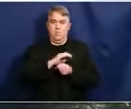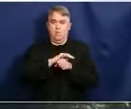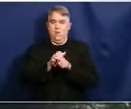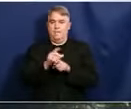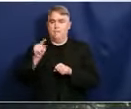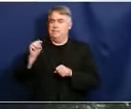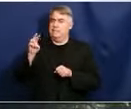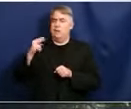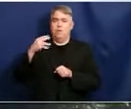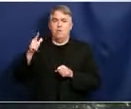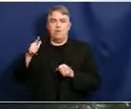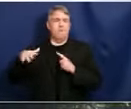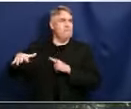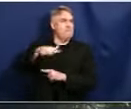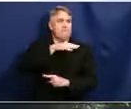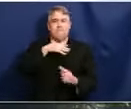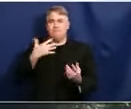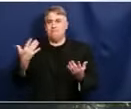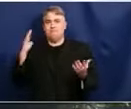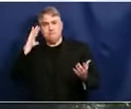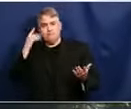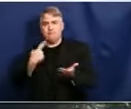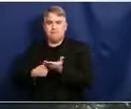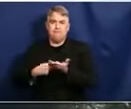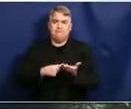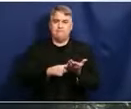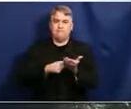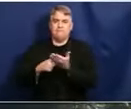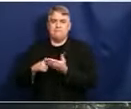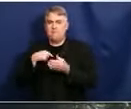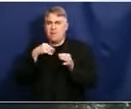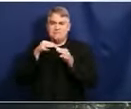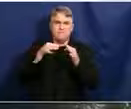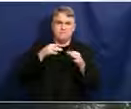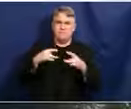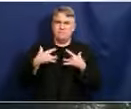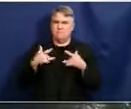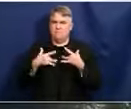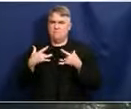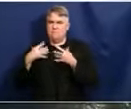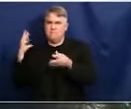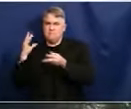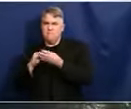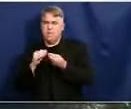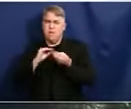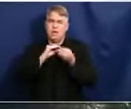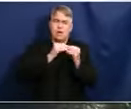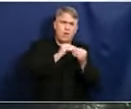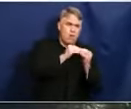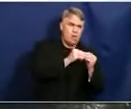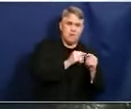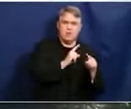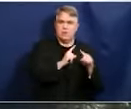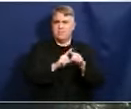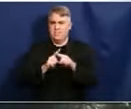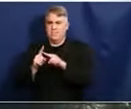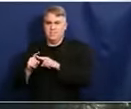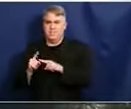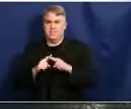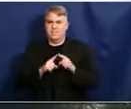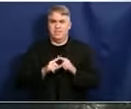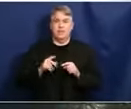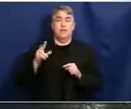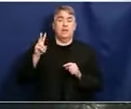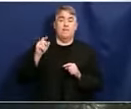a full presentation for you. We're going to give you some updates around what we're seeing in COVID. Hear from Vice Chair August and hear from Dr. Wilma Wooten,